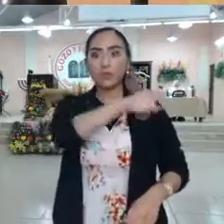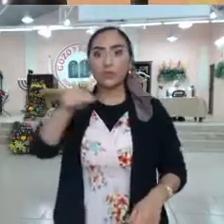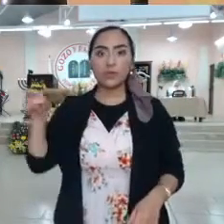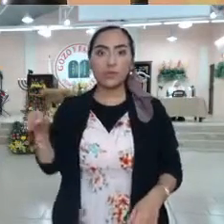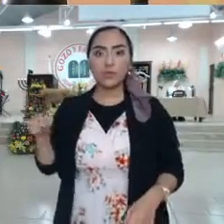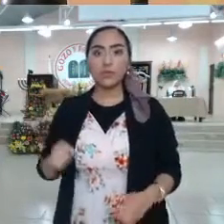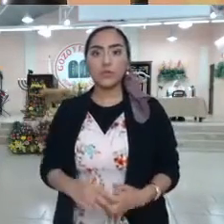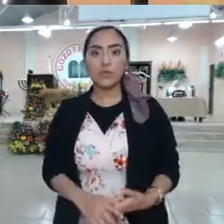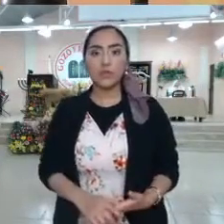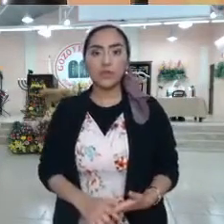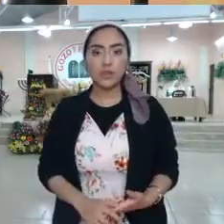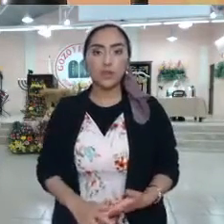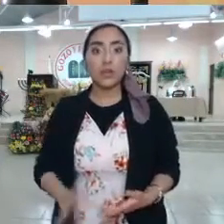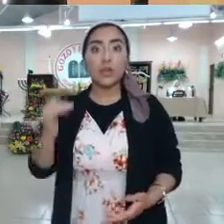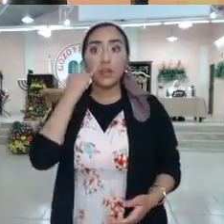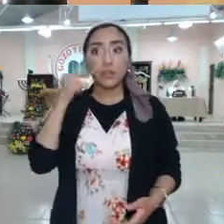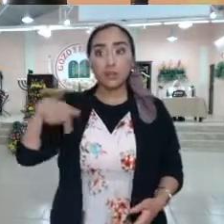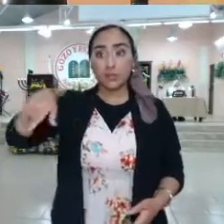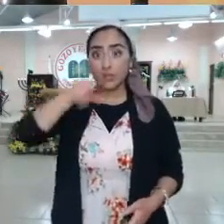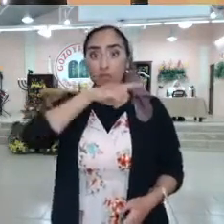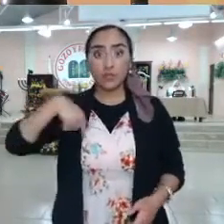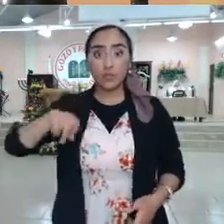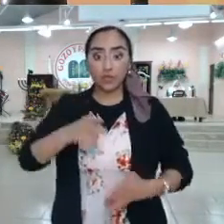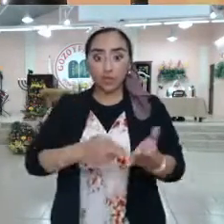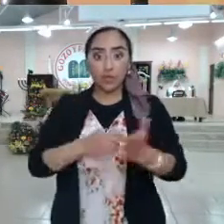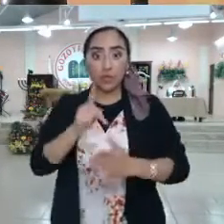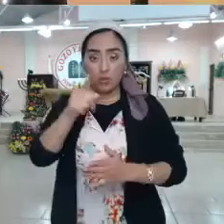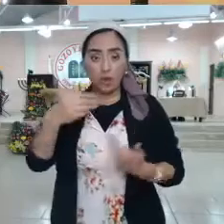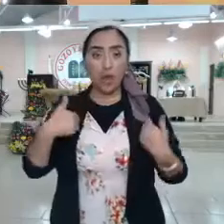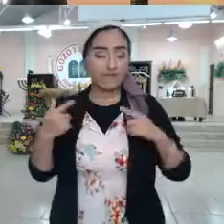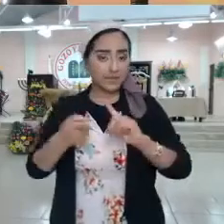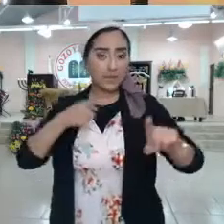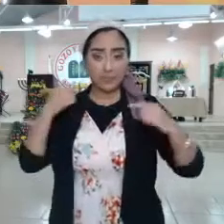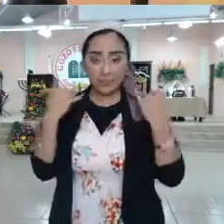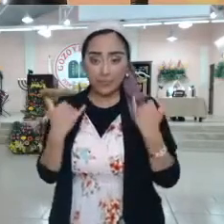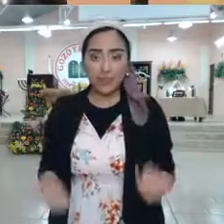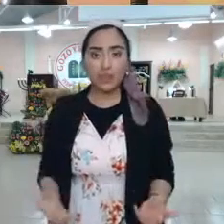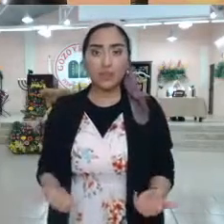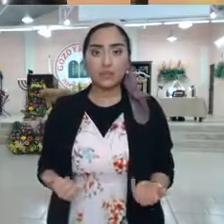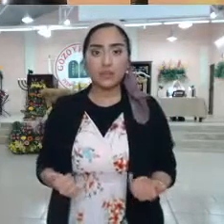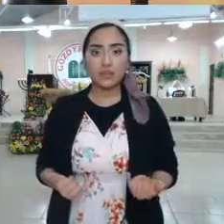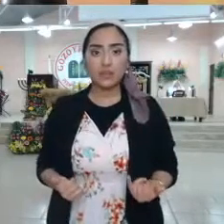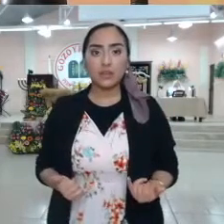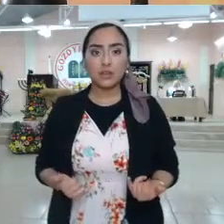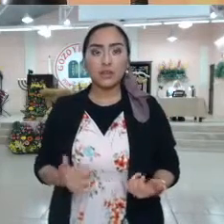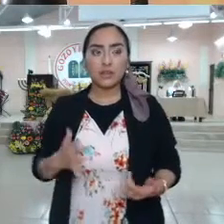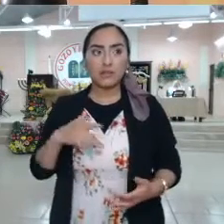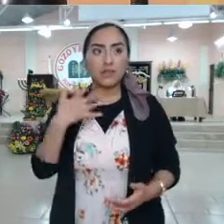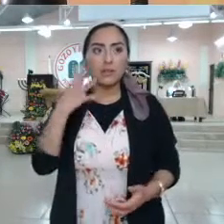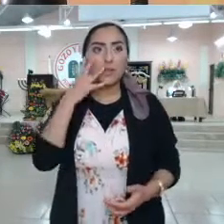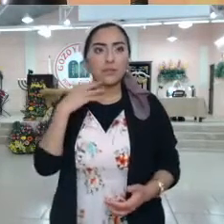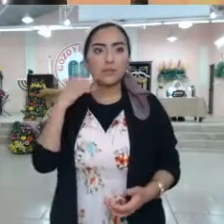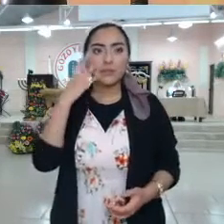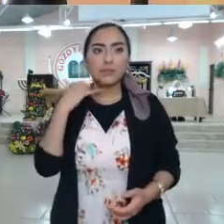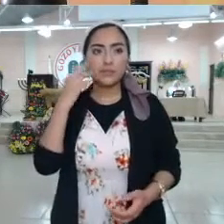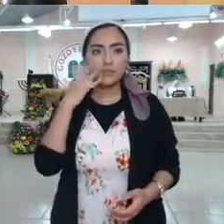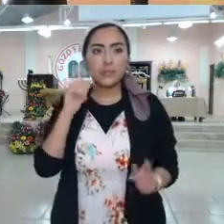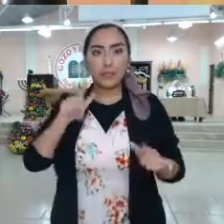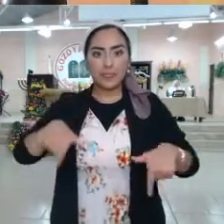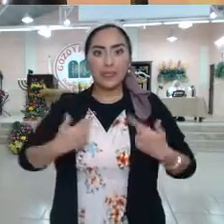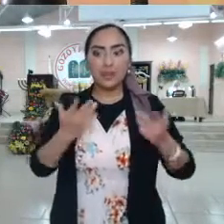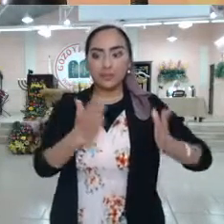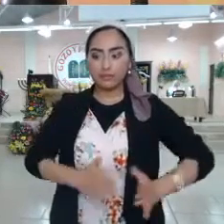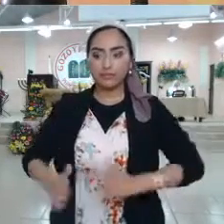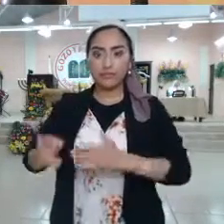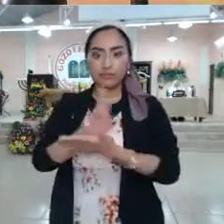you. Entonces, si tú So, eres íntegro, if you are estás teniendo complete, if desde you are, ya you are having from now la experiencia de the vivir experience of conforme el living